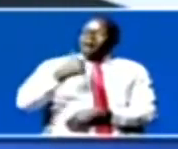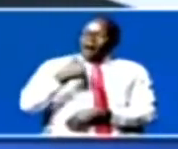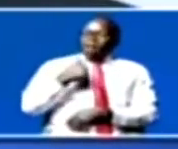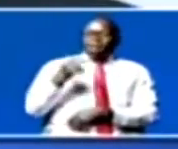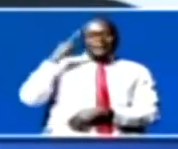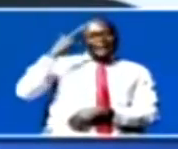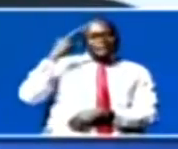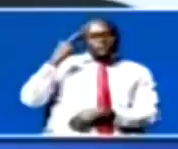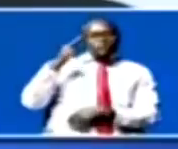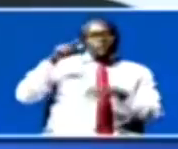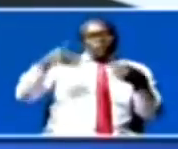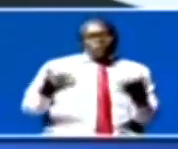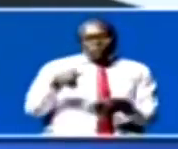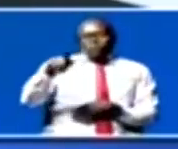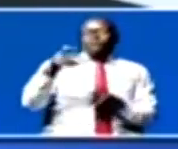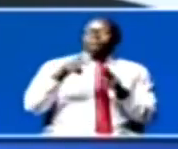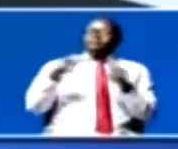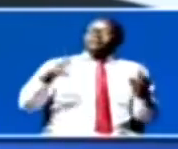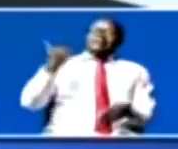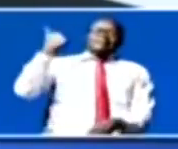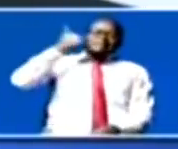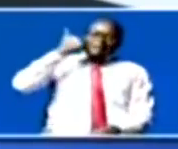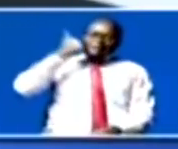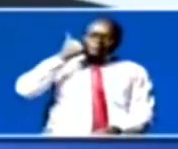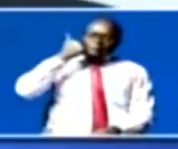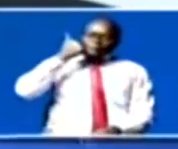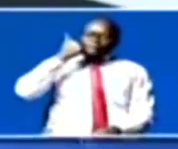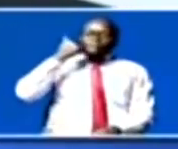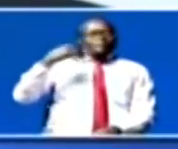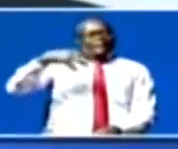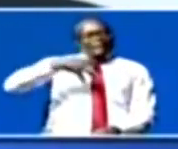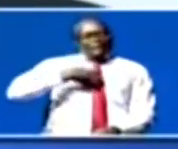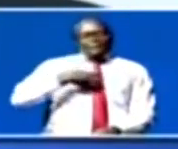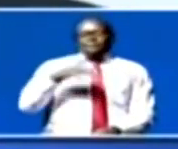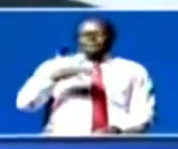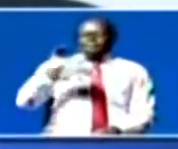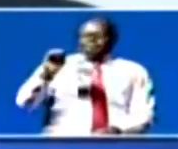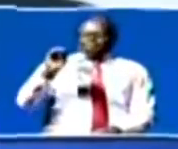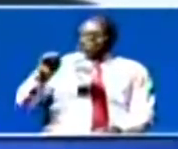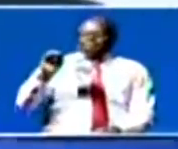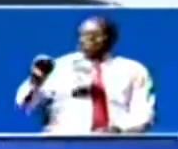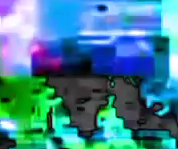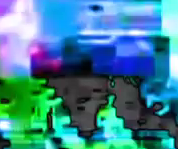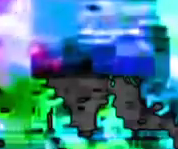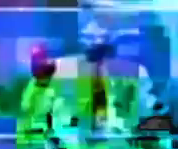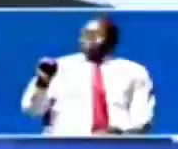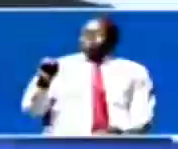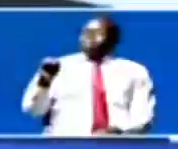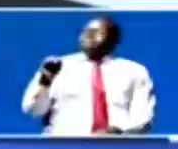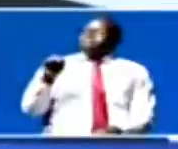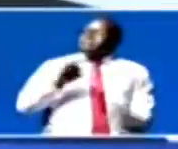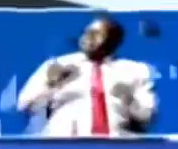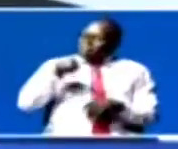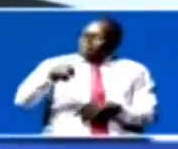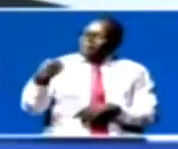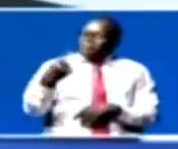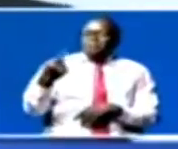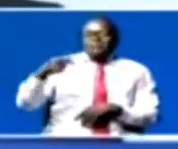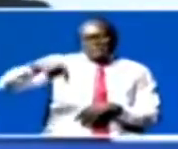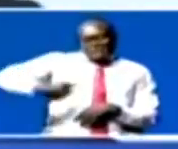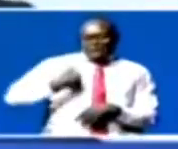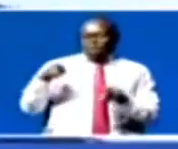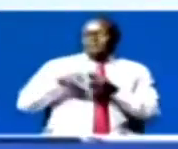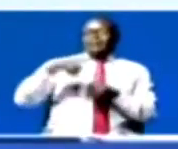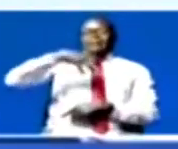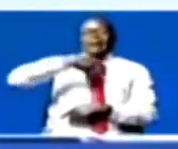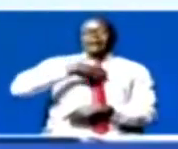compassionate reasons or you are very sick, no leave. And I'm not prescribing this for you alone. I am also